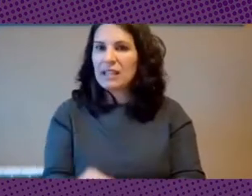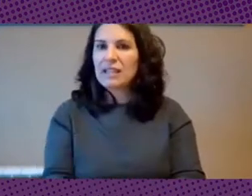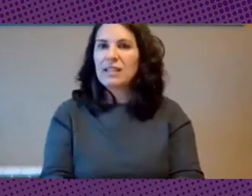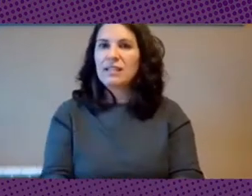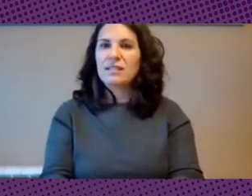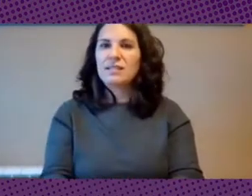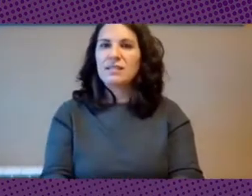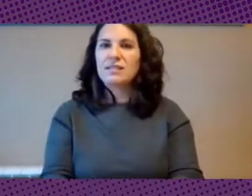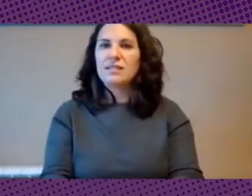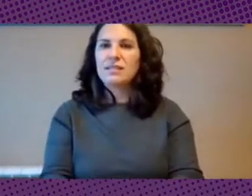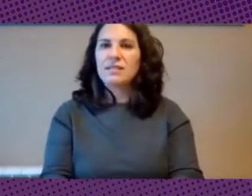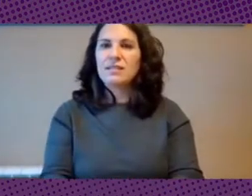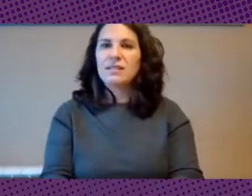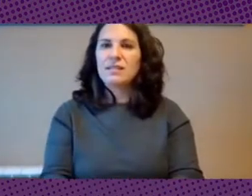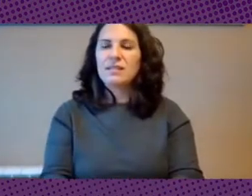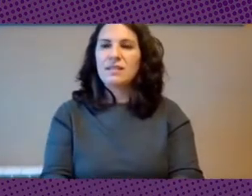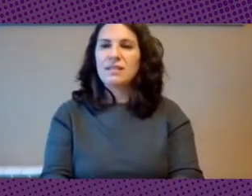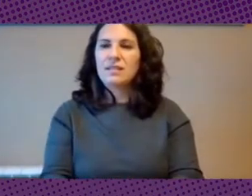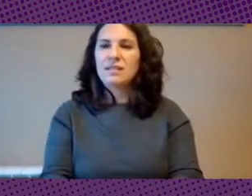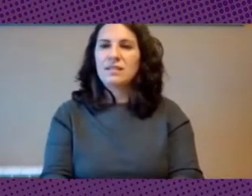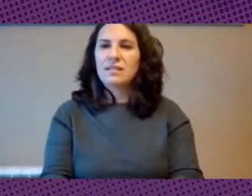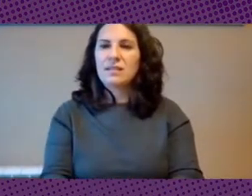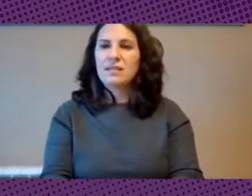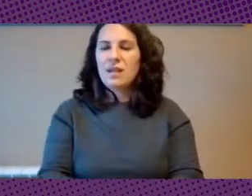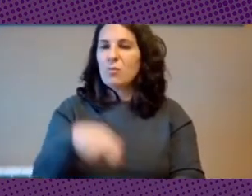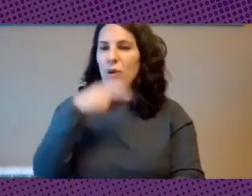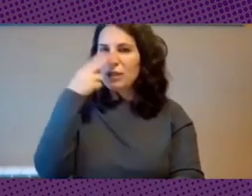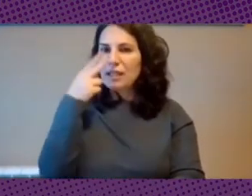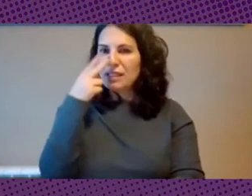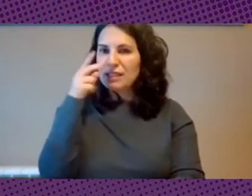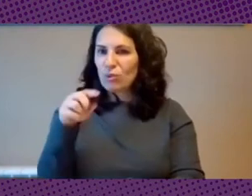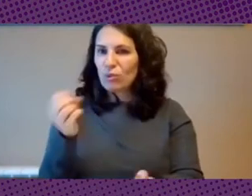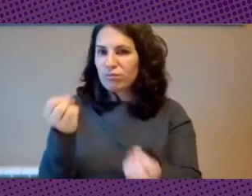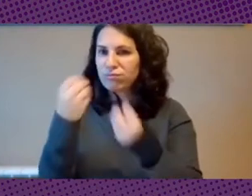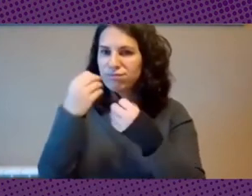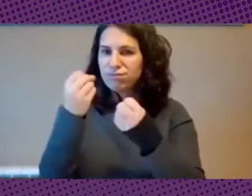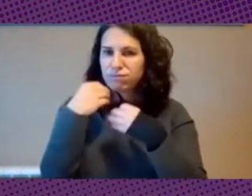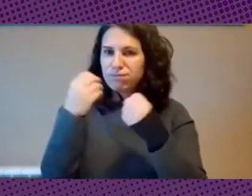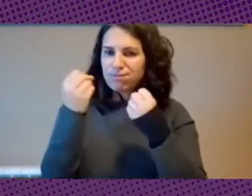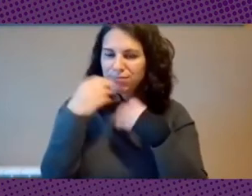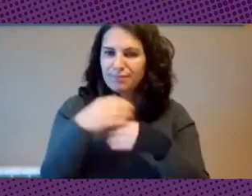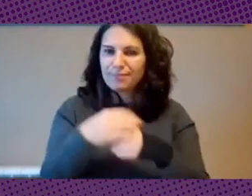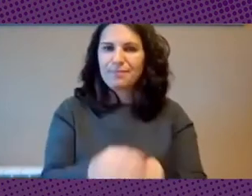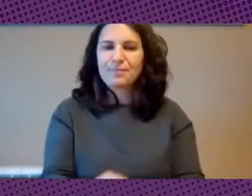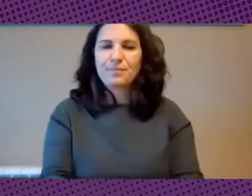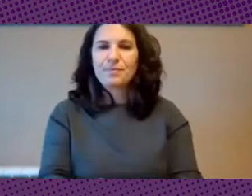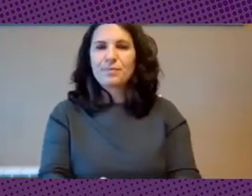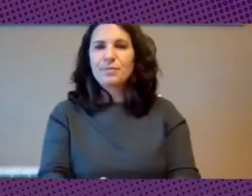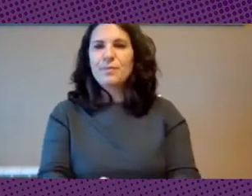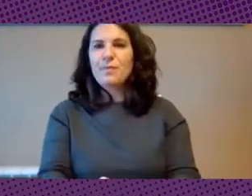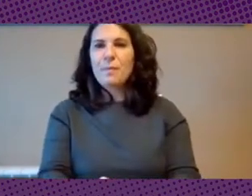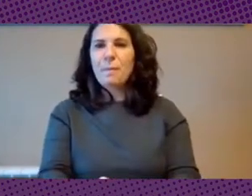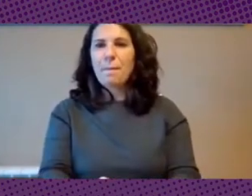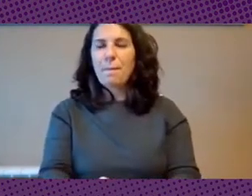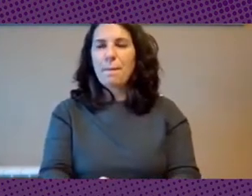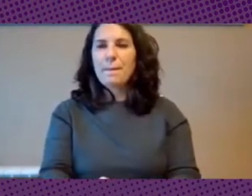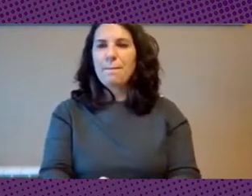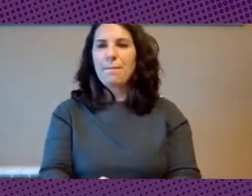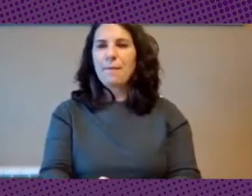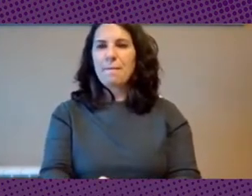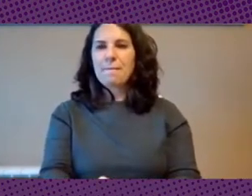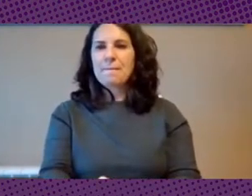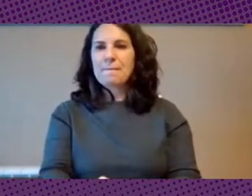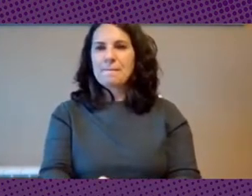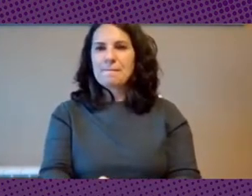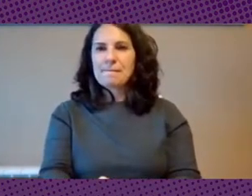will love now to bring it to Spain because we've seen a very,